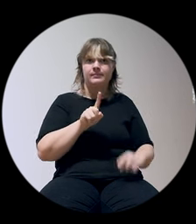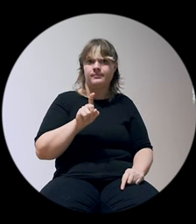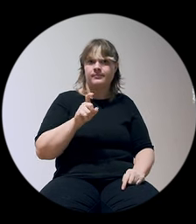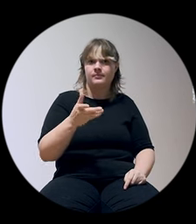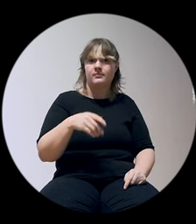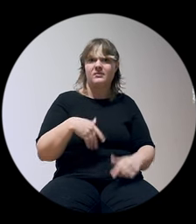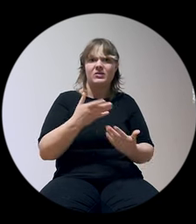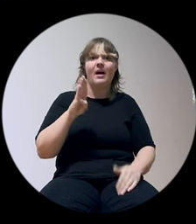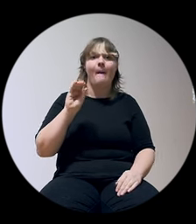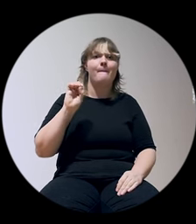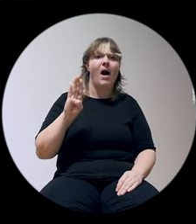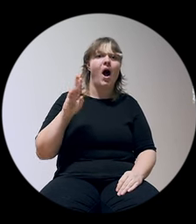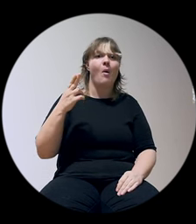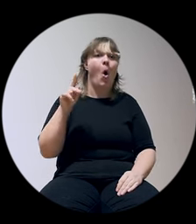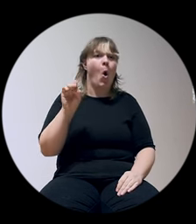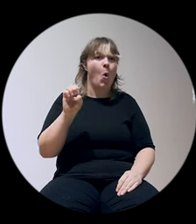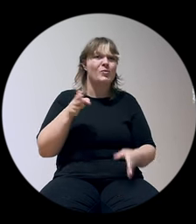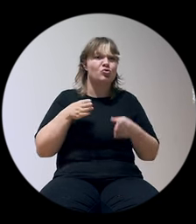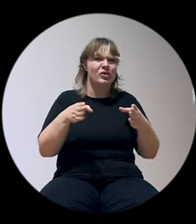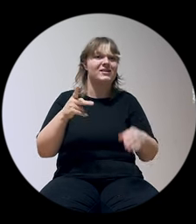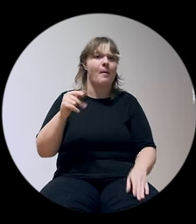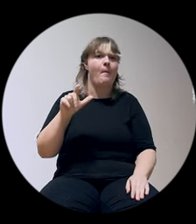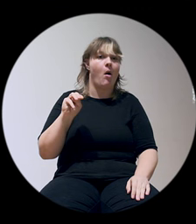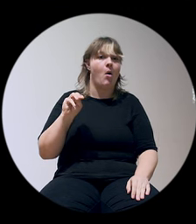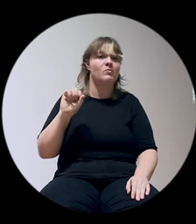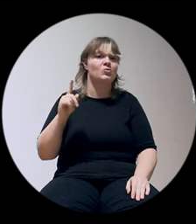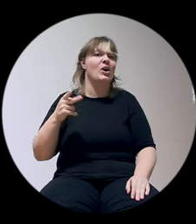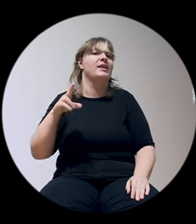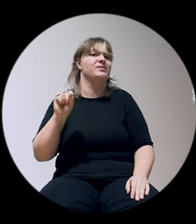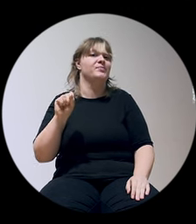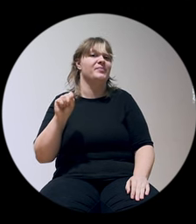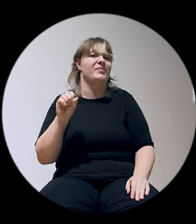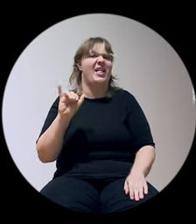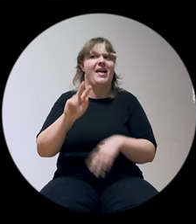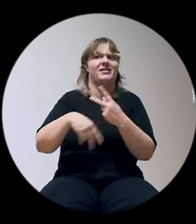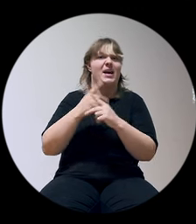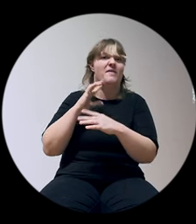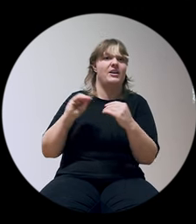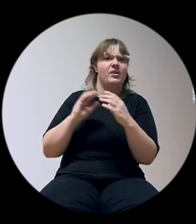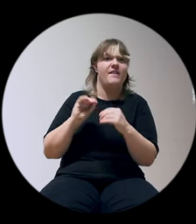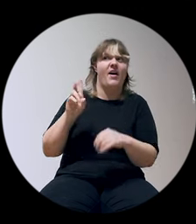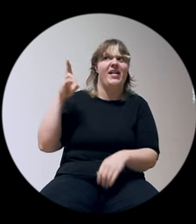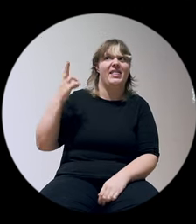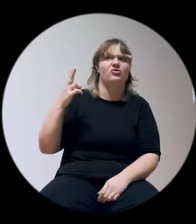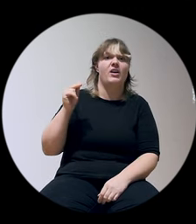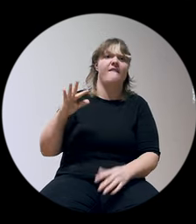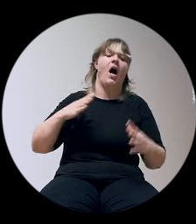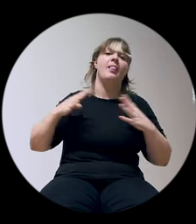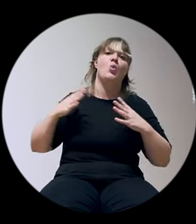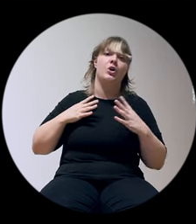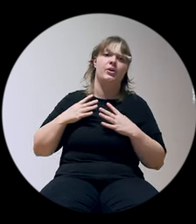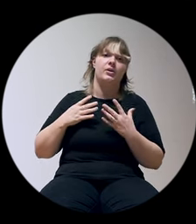a lot of Bob Hope streets in Palm Springs, and that type of narrative of the history of Hollywood